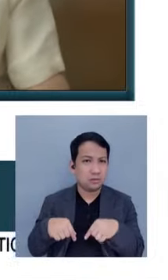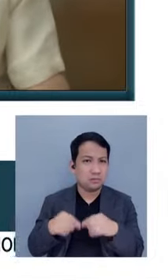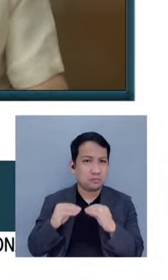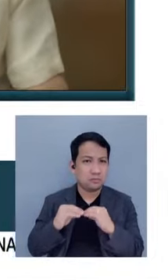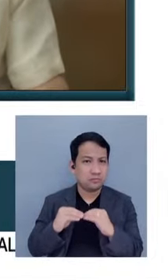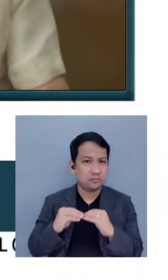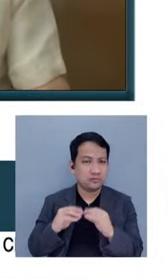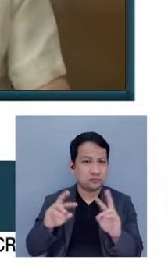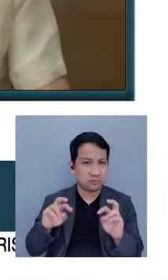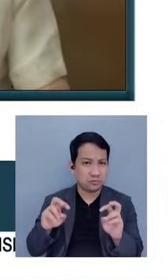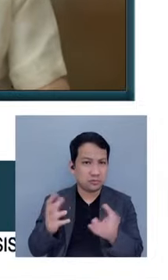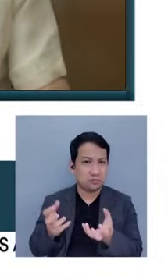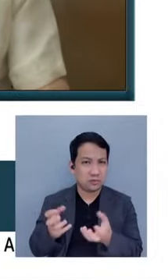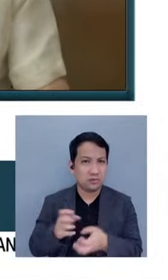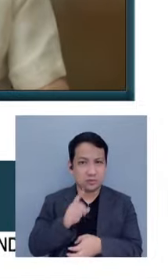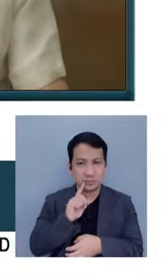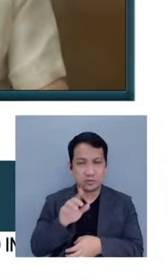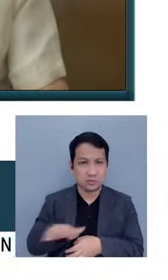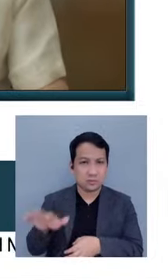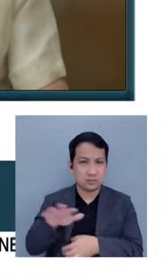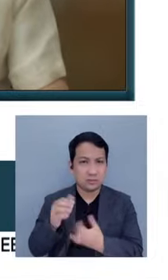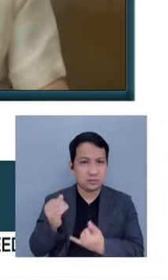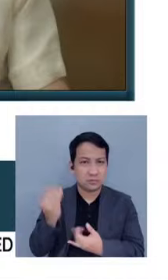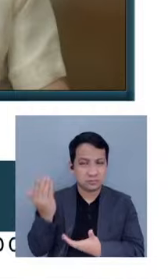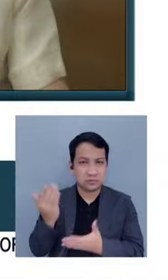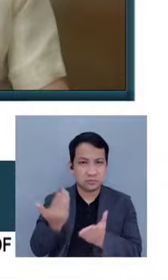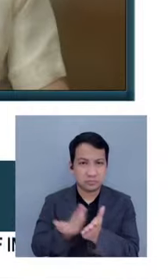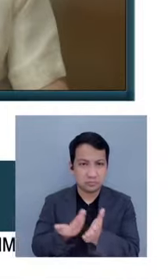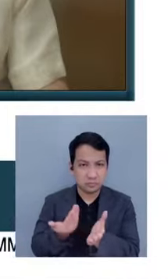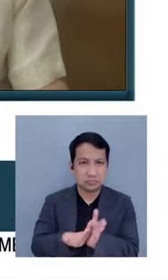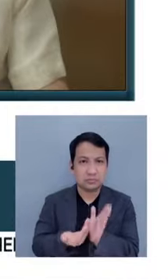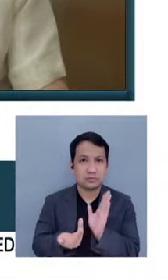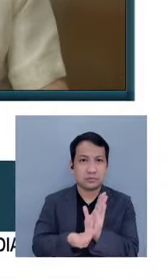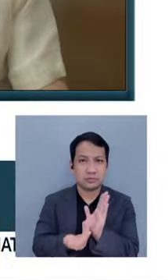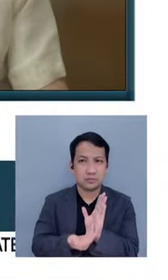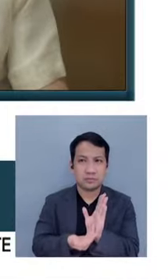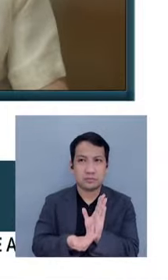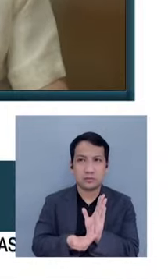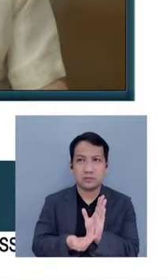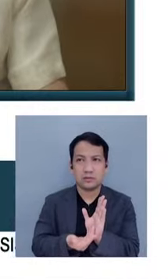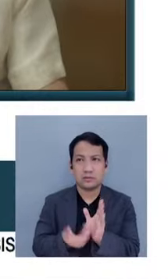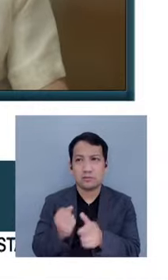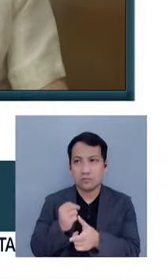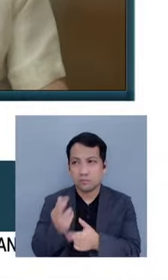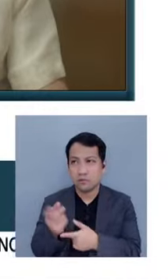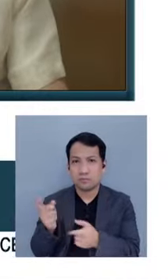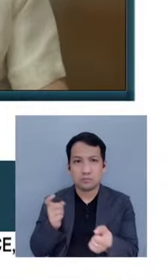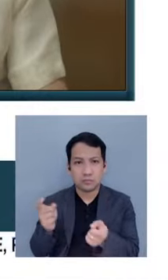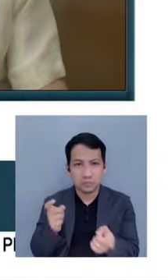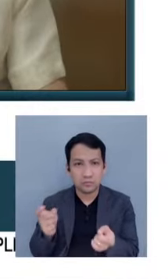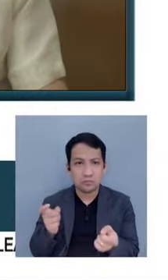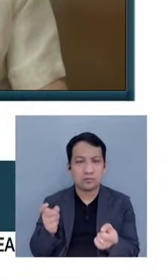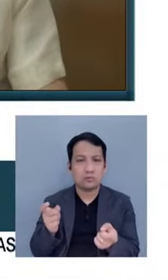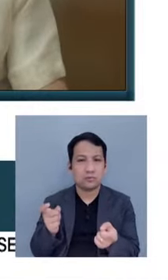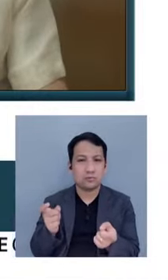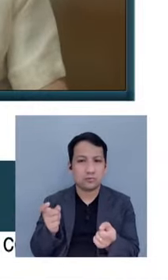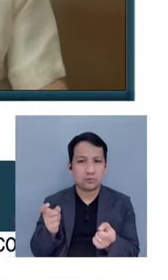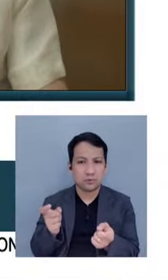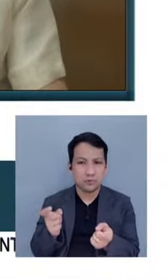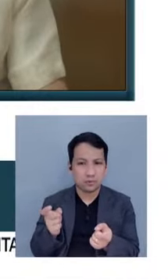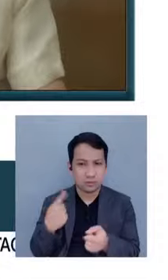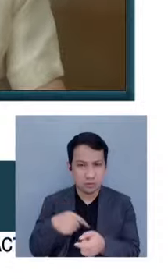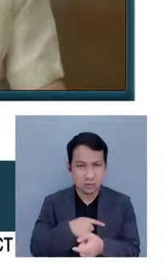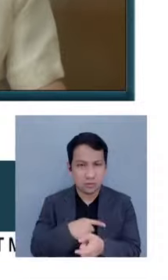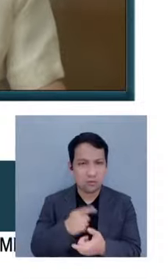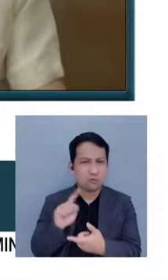want, that everything that you have now in terms of evidence is that control. But control over us for what?